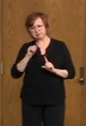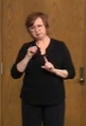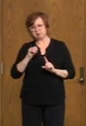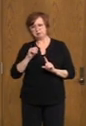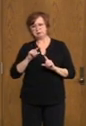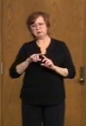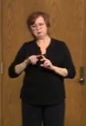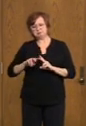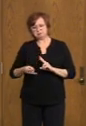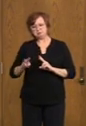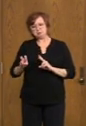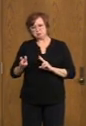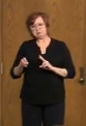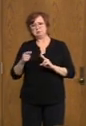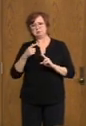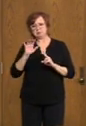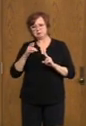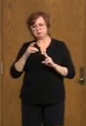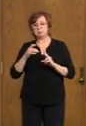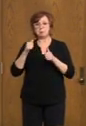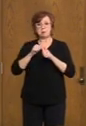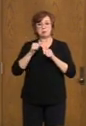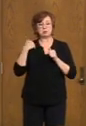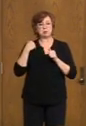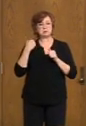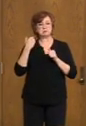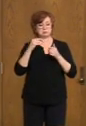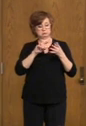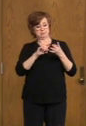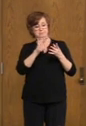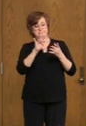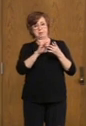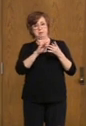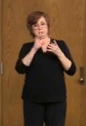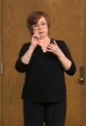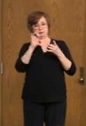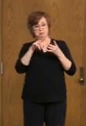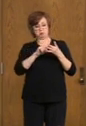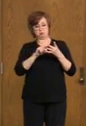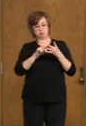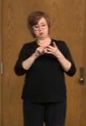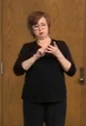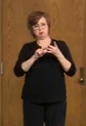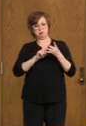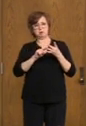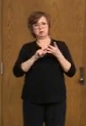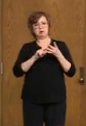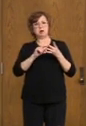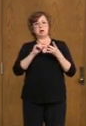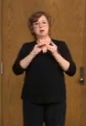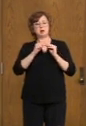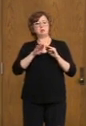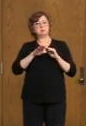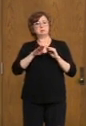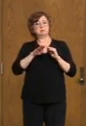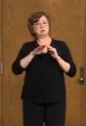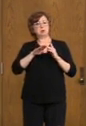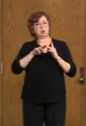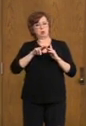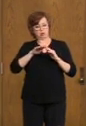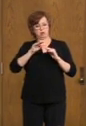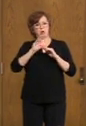that direction. Over the holidays, we really went down, but that is artifactual because testing numbers went down. Then first 2 weeks of January, we